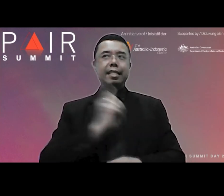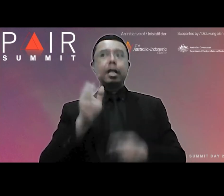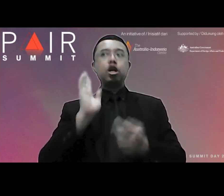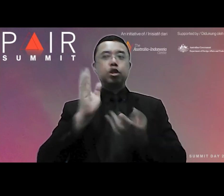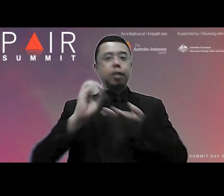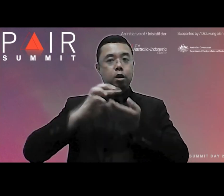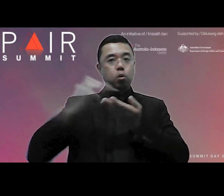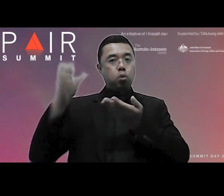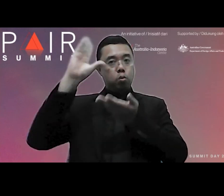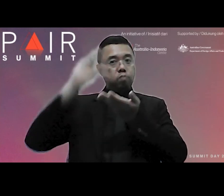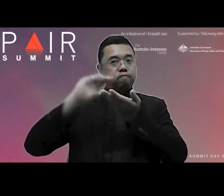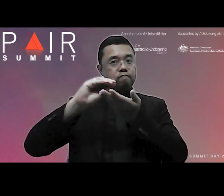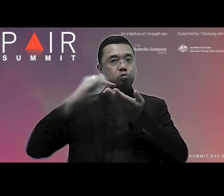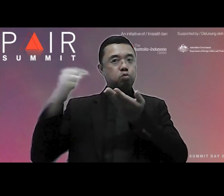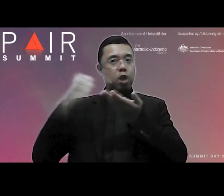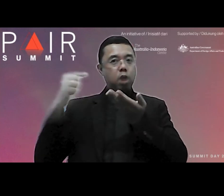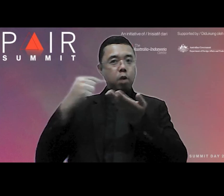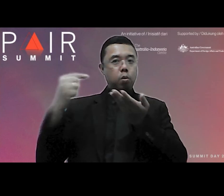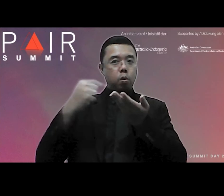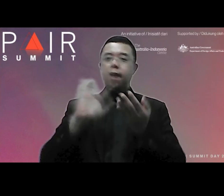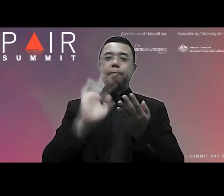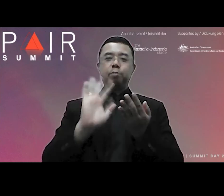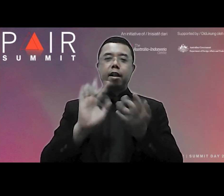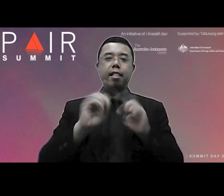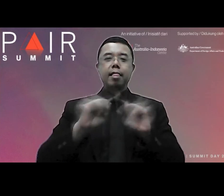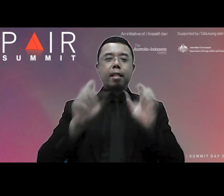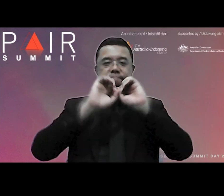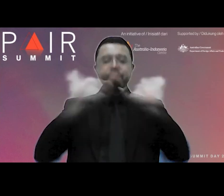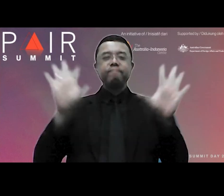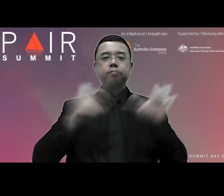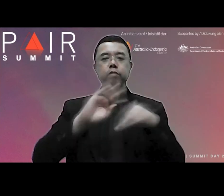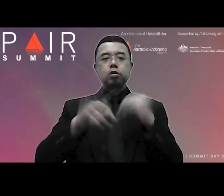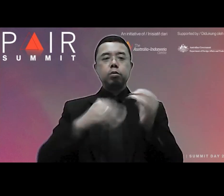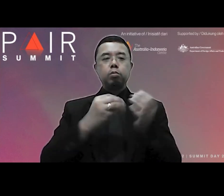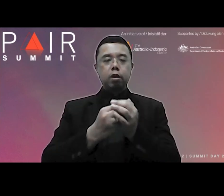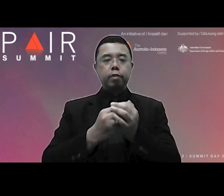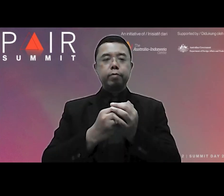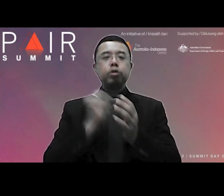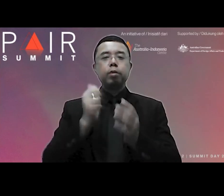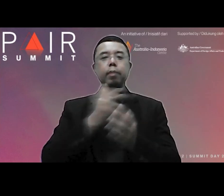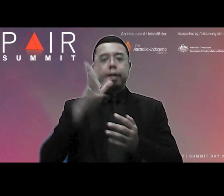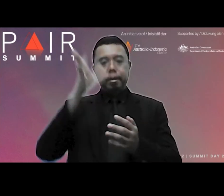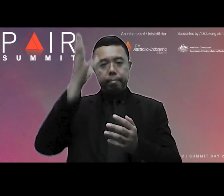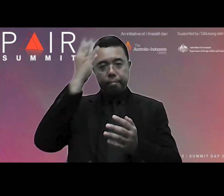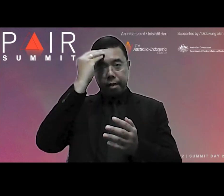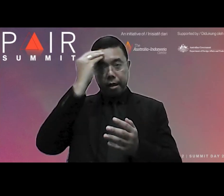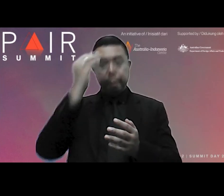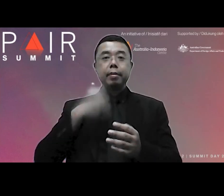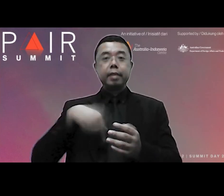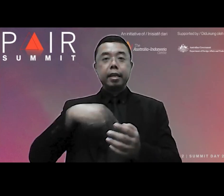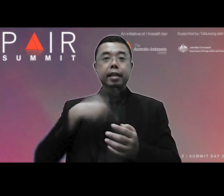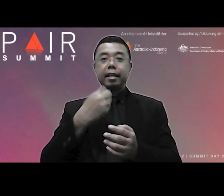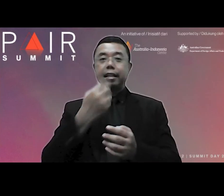learning. And going back again to what the minister said, the first thing today, this is a